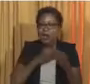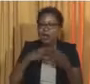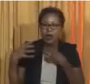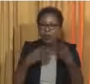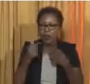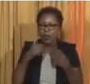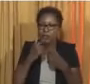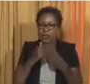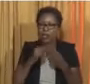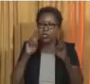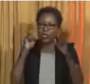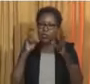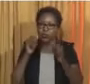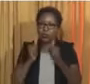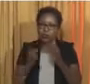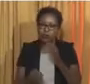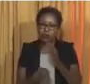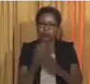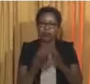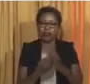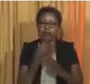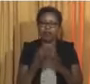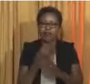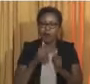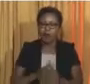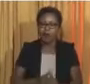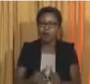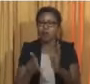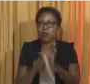were res judicata or sub judice.